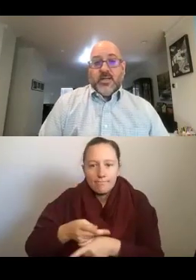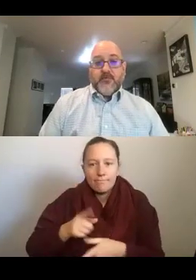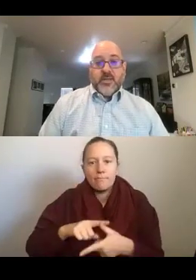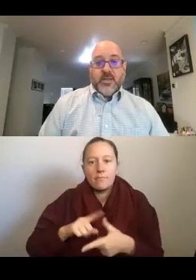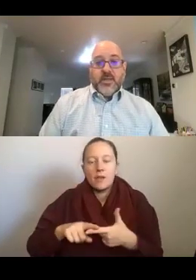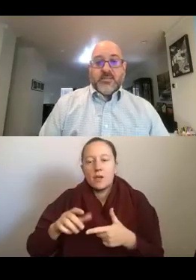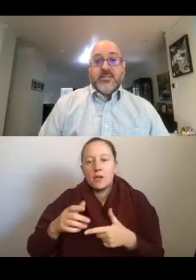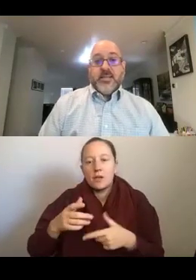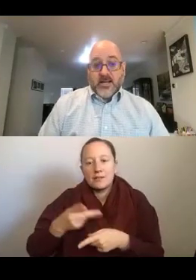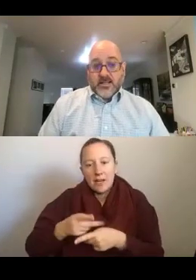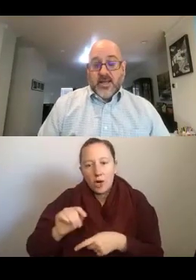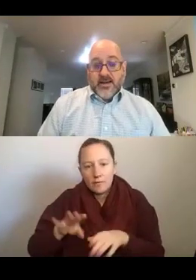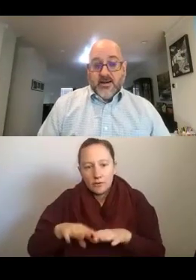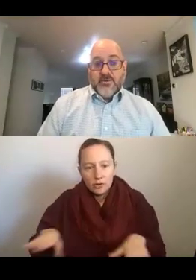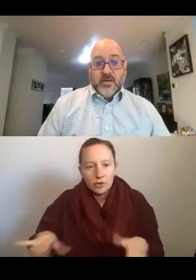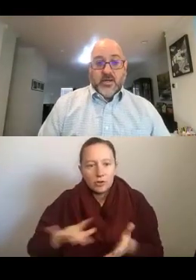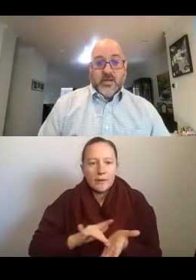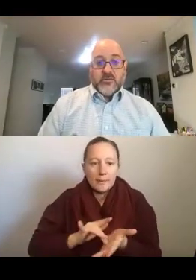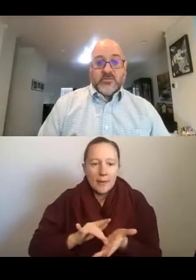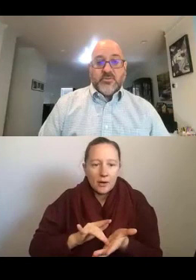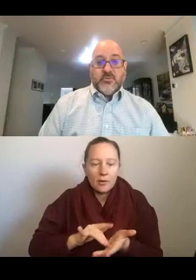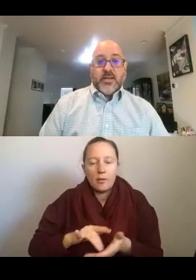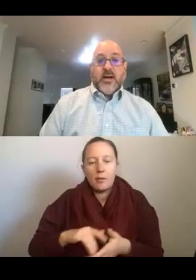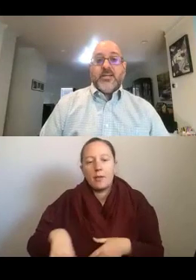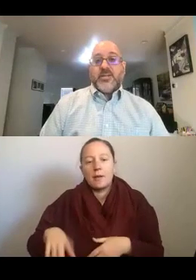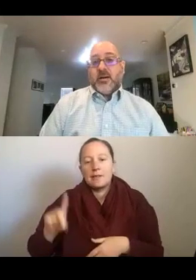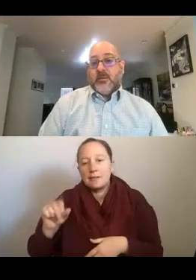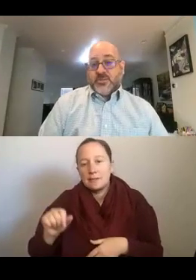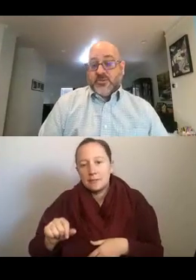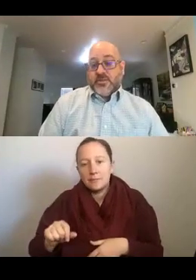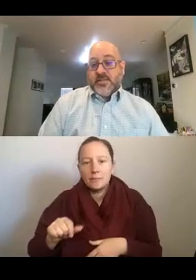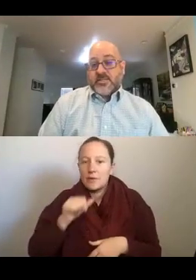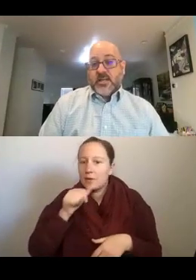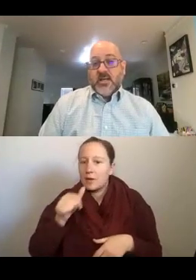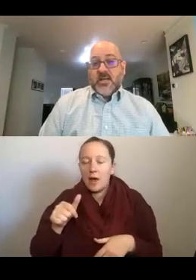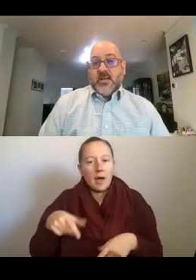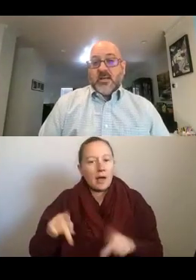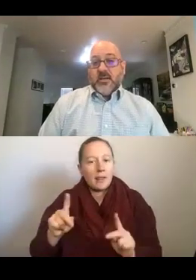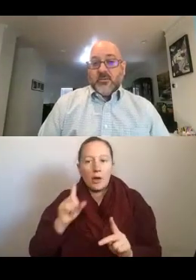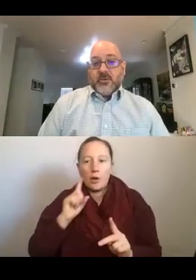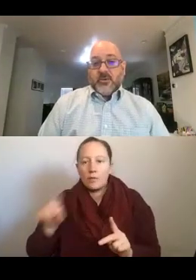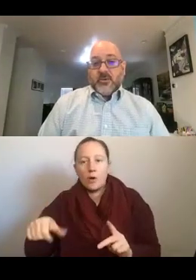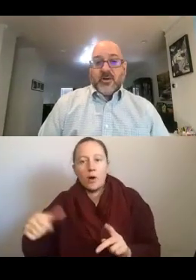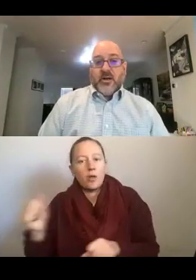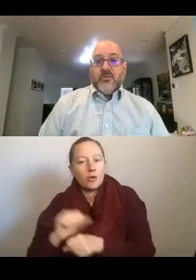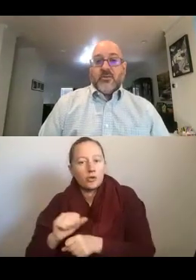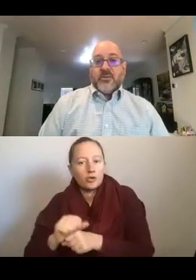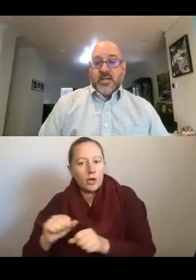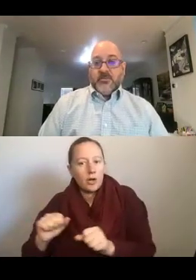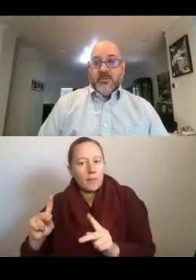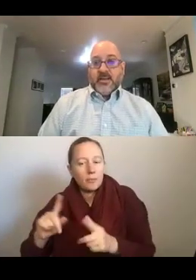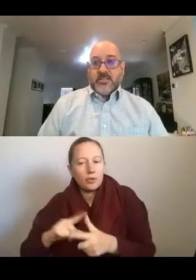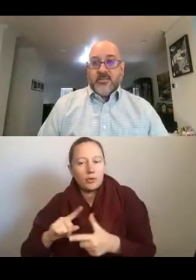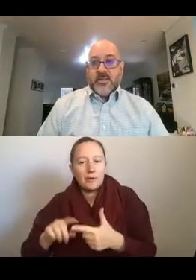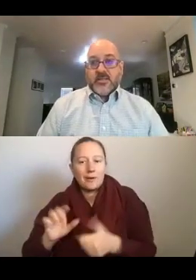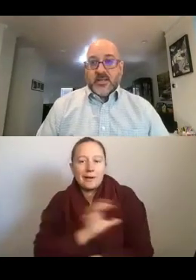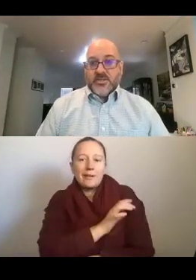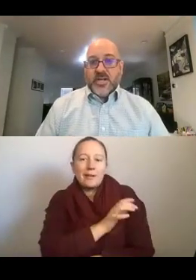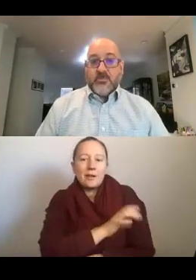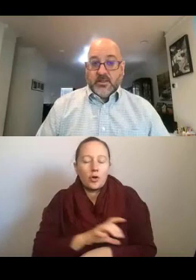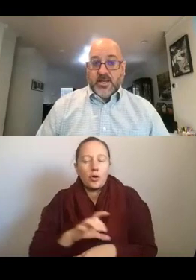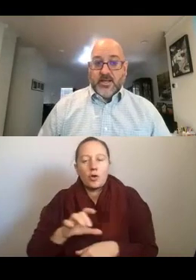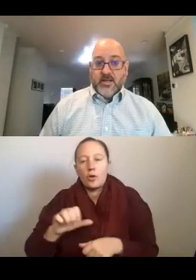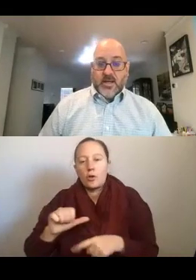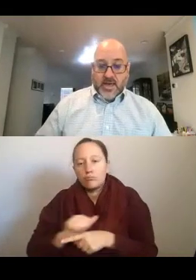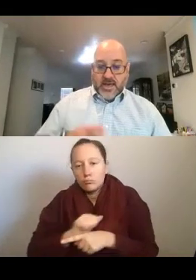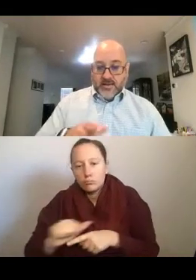disability. It's not allowed to accommodate job opportunities, clinical practices or other type of activities that are